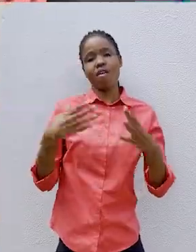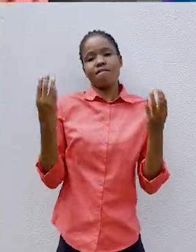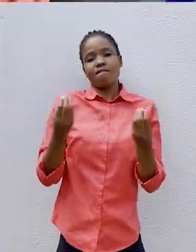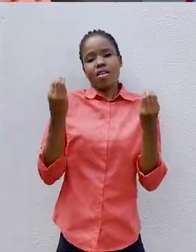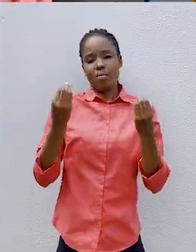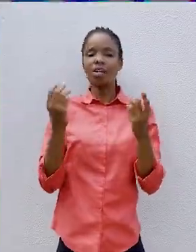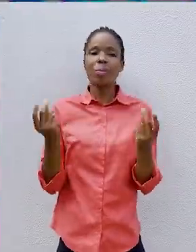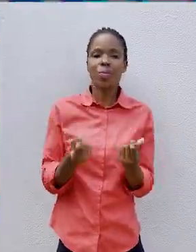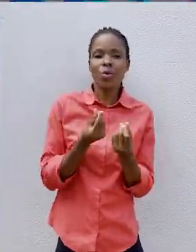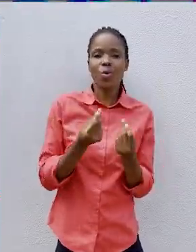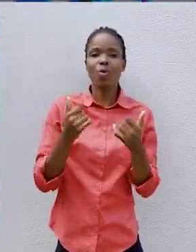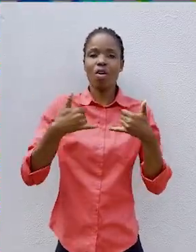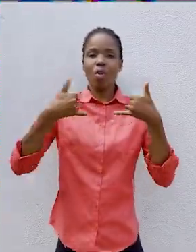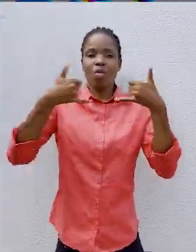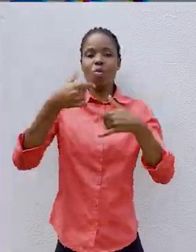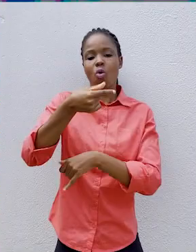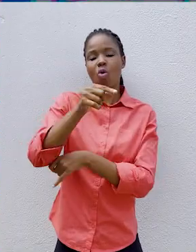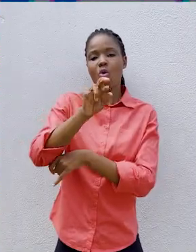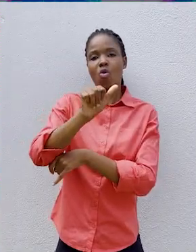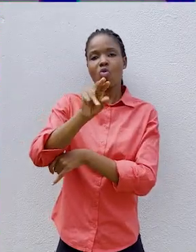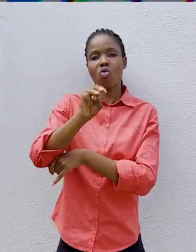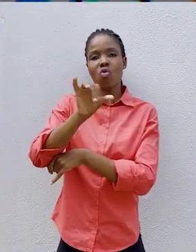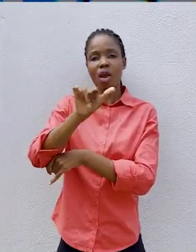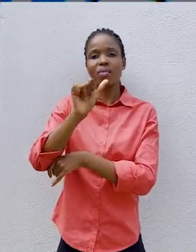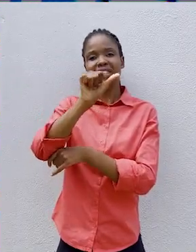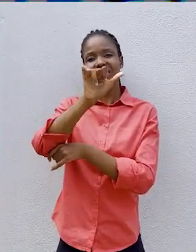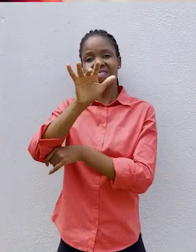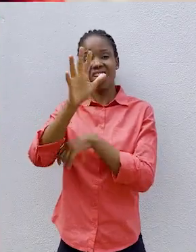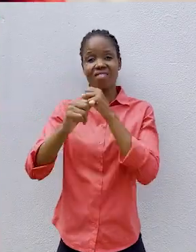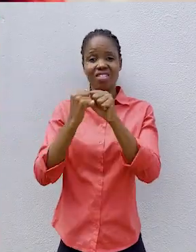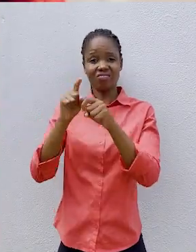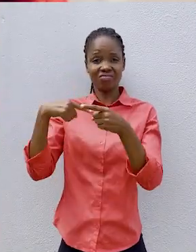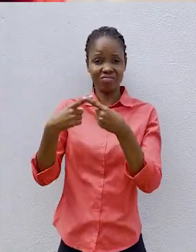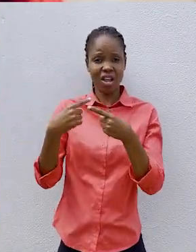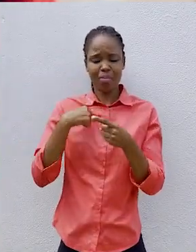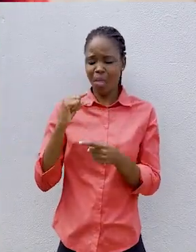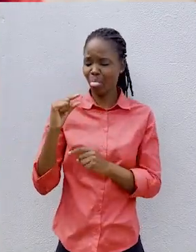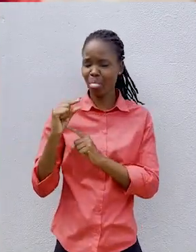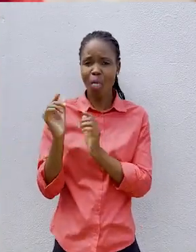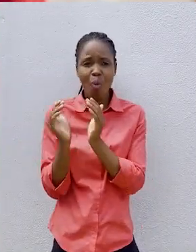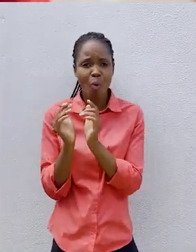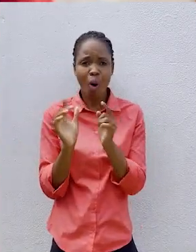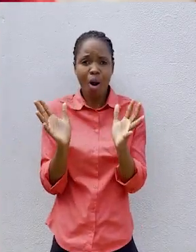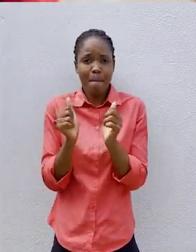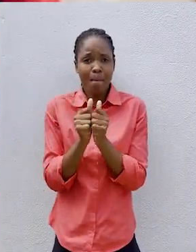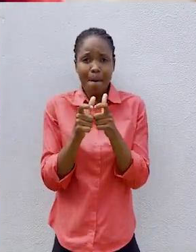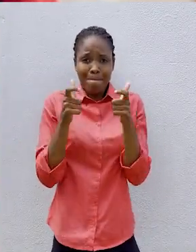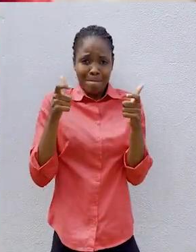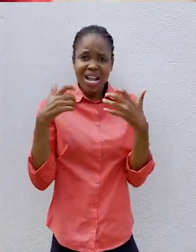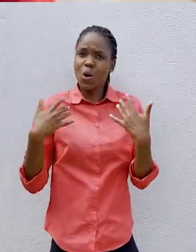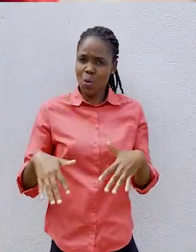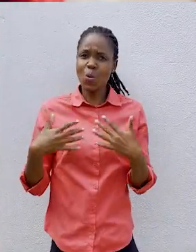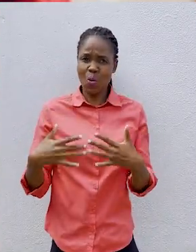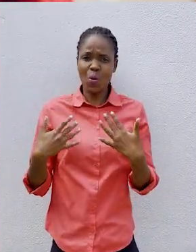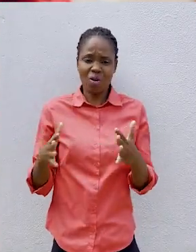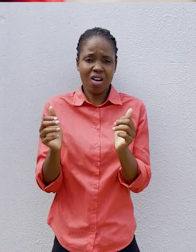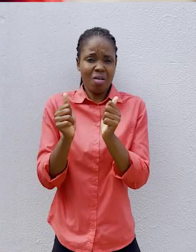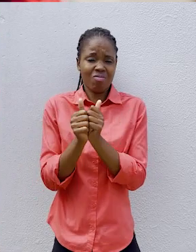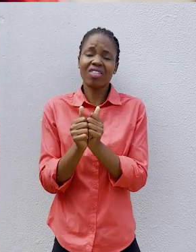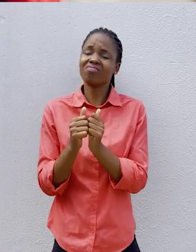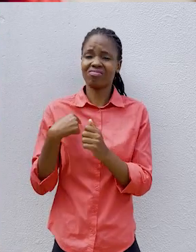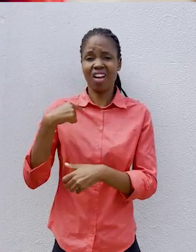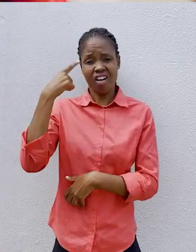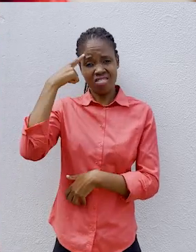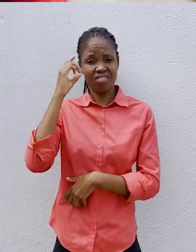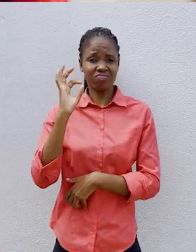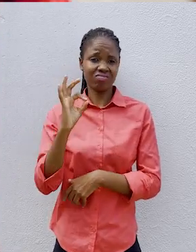legendary Grammy Awards. They've been around for 65 years. So for a small brand like mine to align themselves with the Grammys,